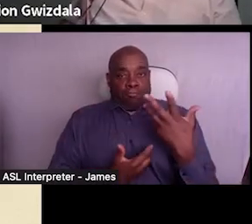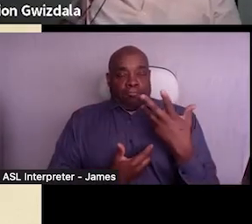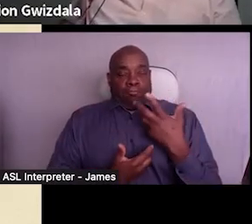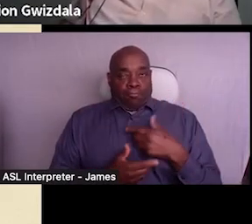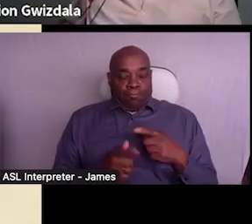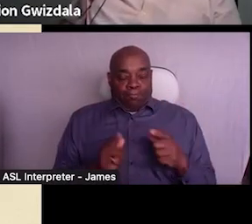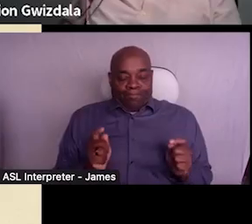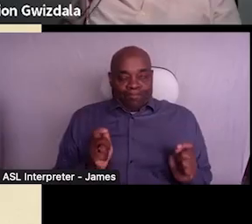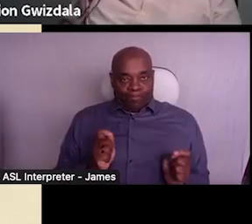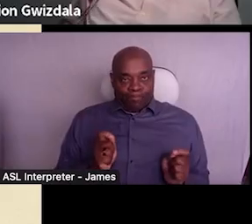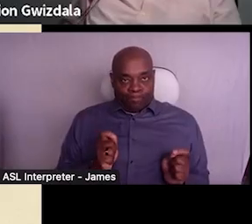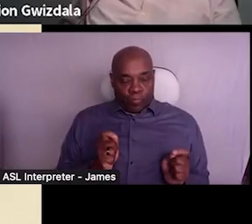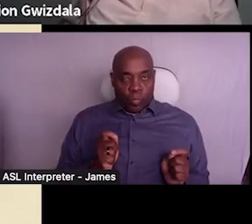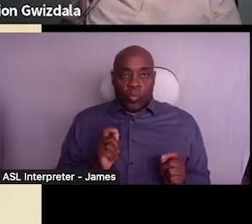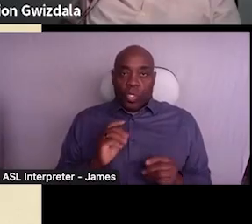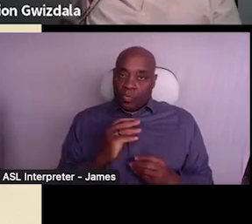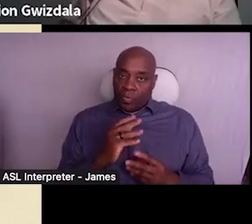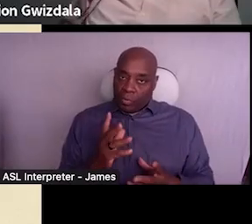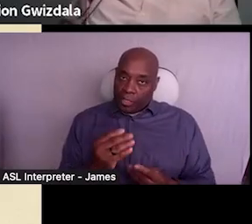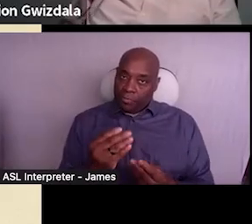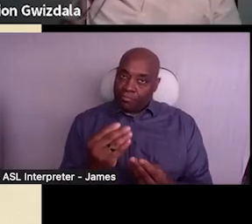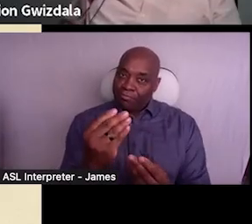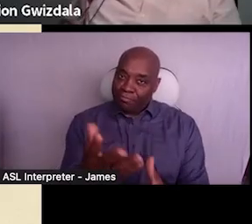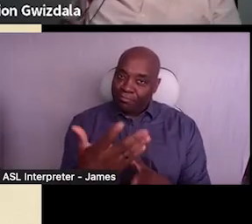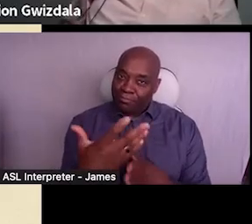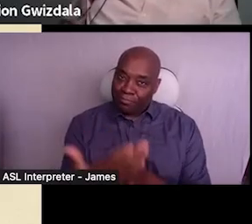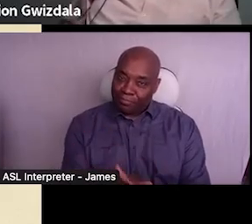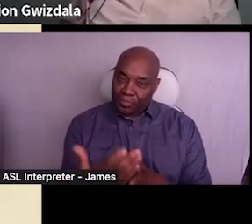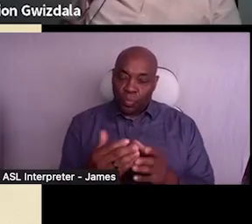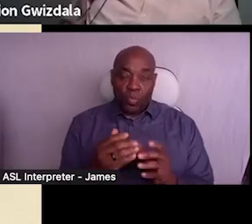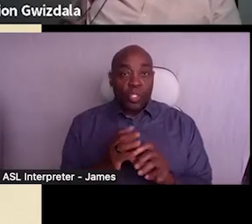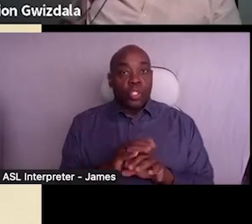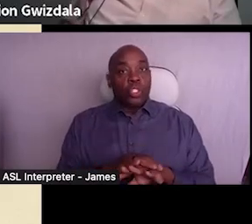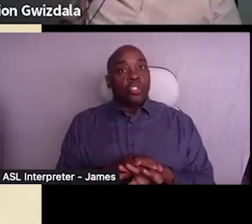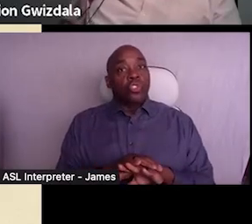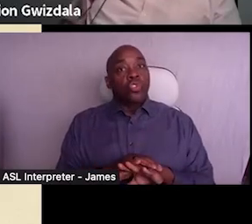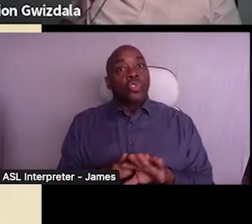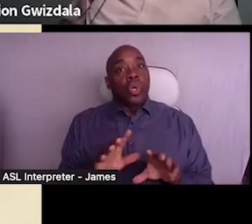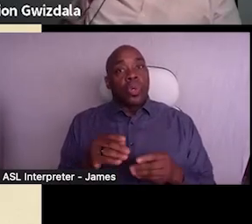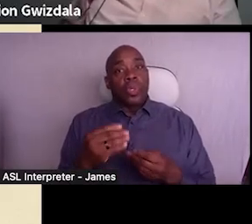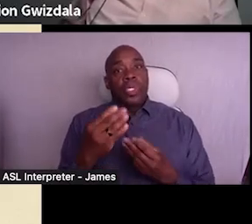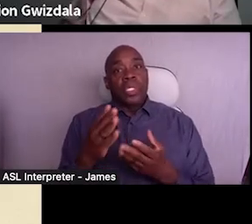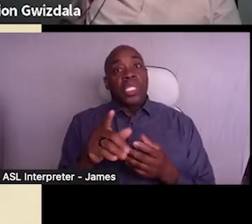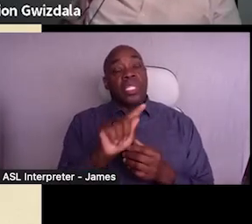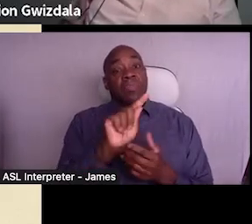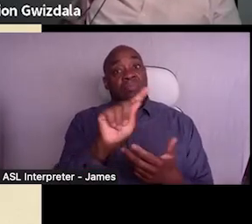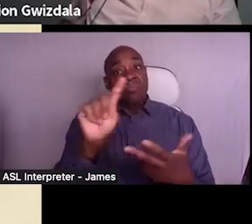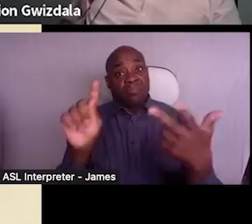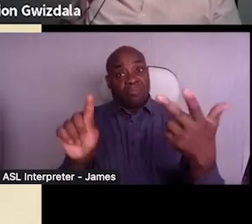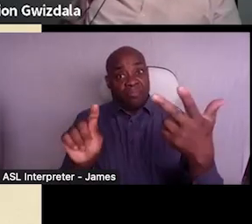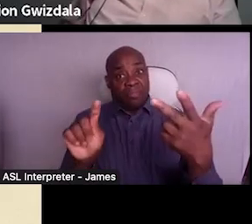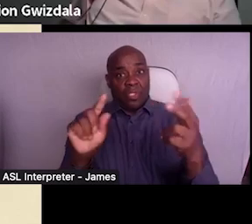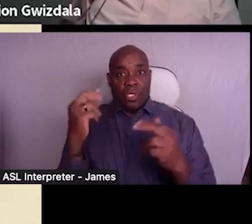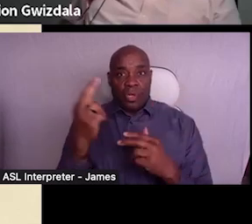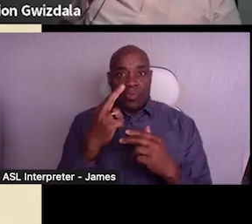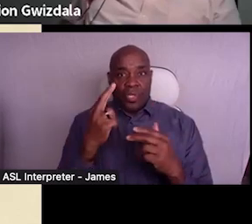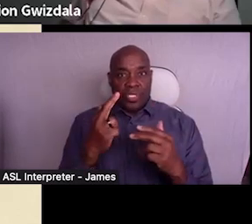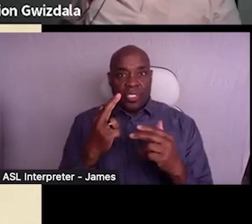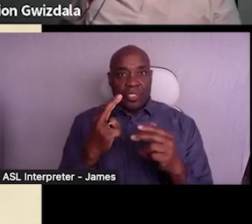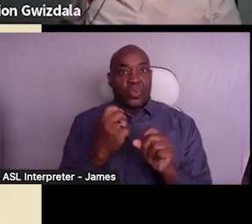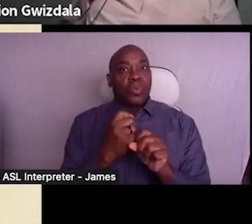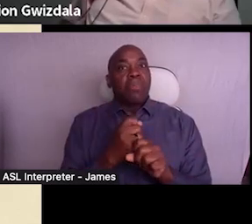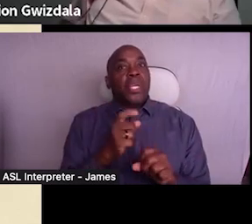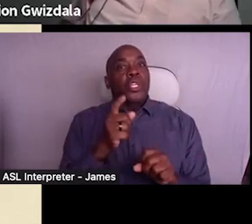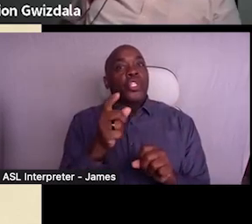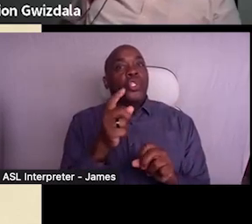information, and to not give them a reason to make you the defendant as